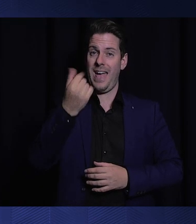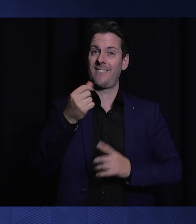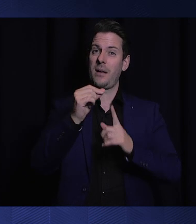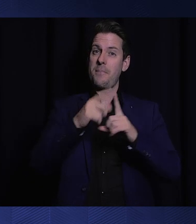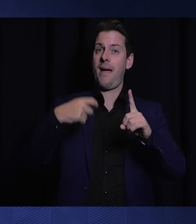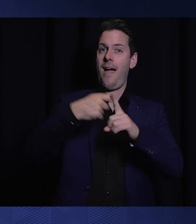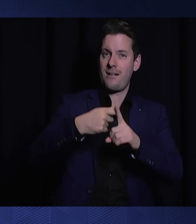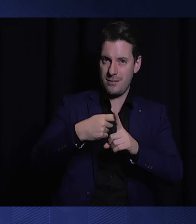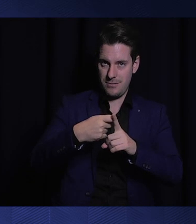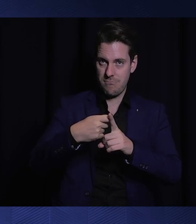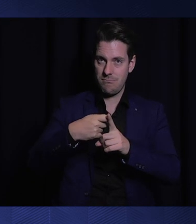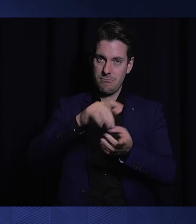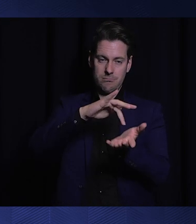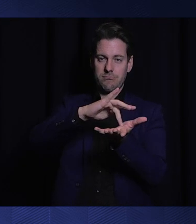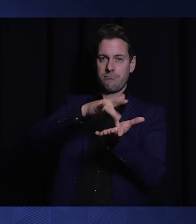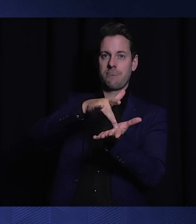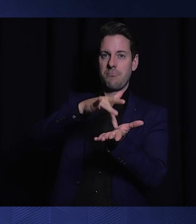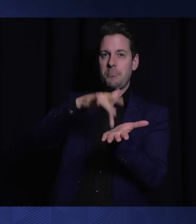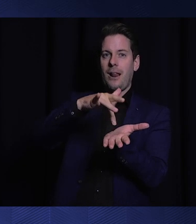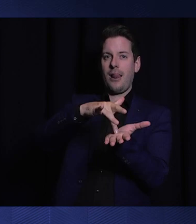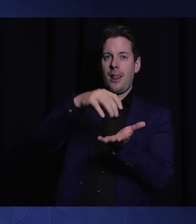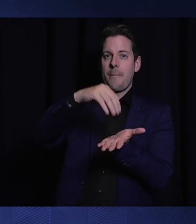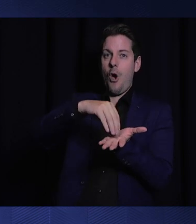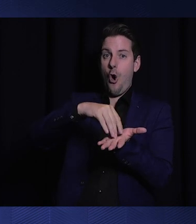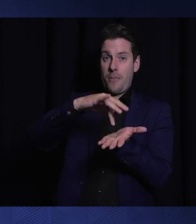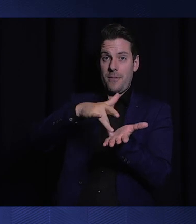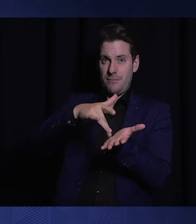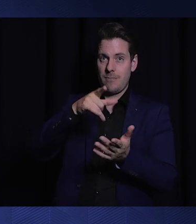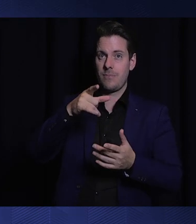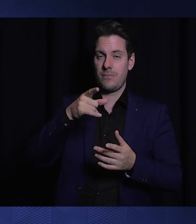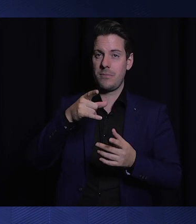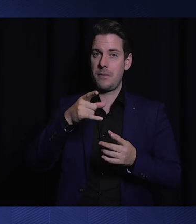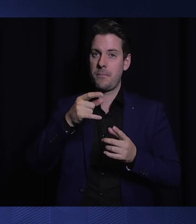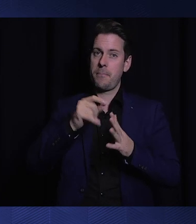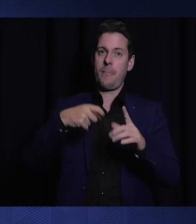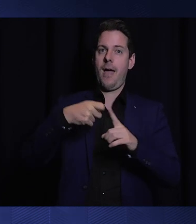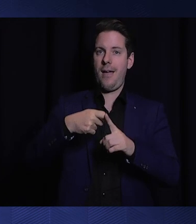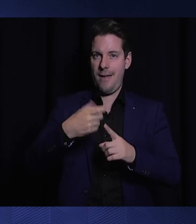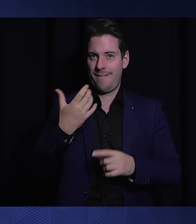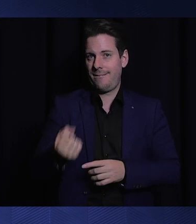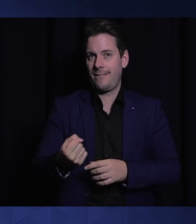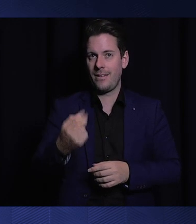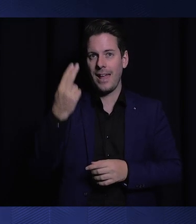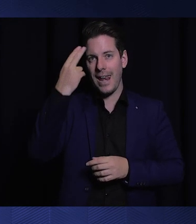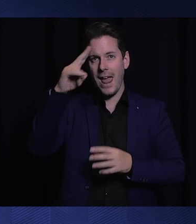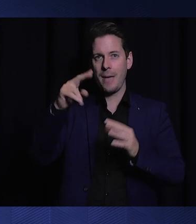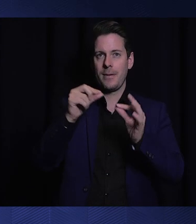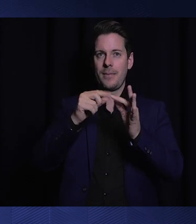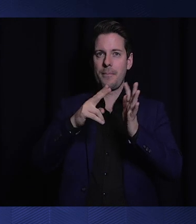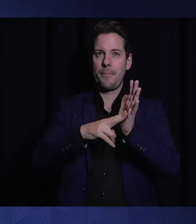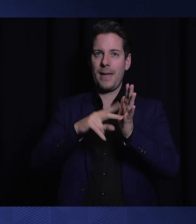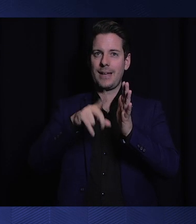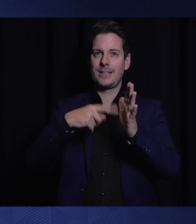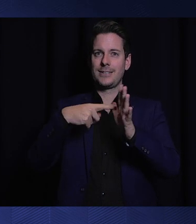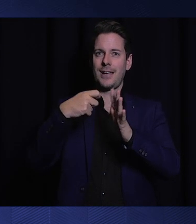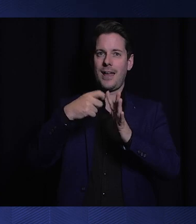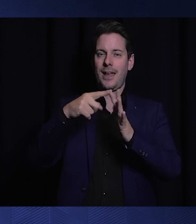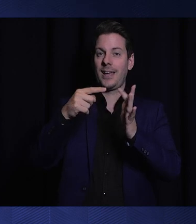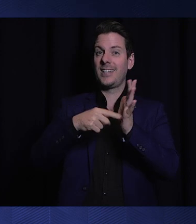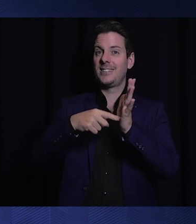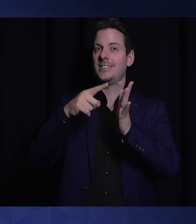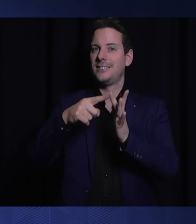at the central part of Bangkok, the Sukhumvit, and we call it Benjakiti Park,